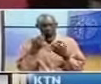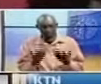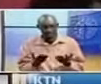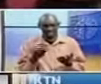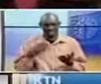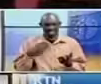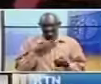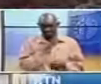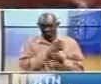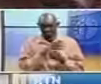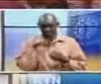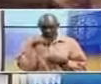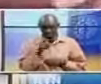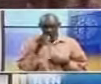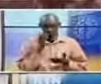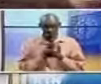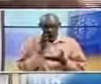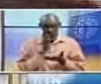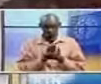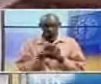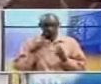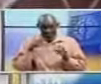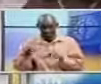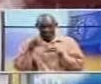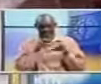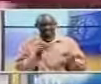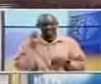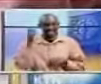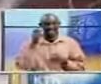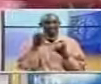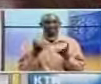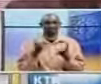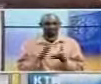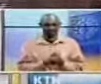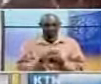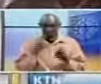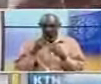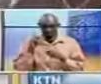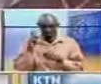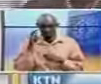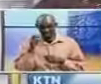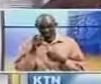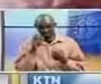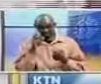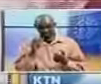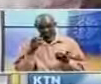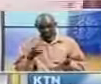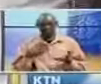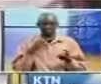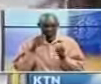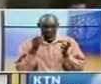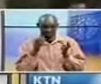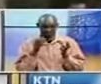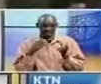effort being absolute best in all aspects of marketing the country's offerings. Speaking to KTN's business after the ceremony,